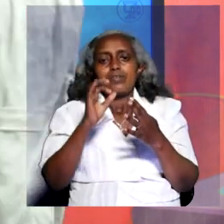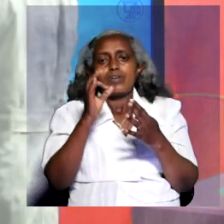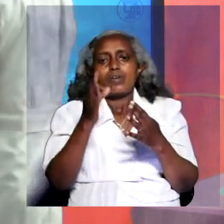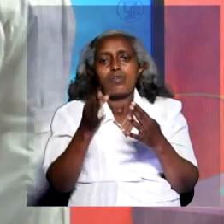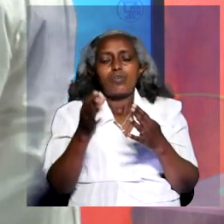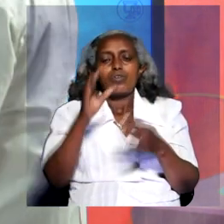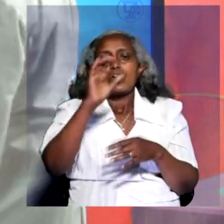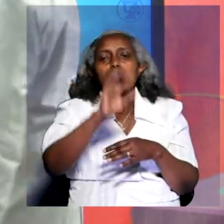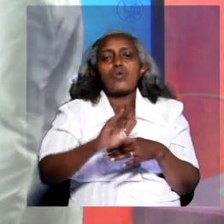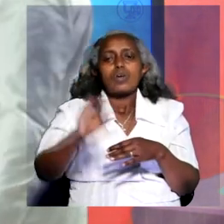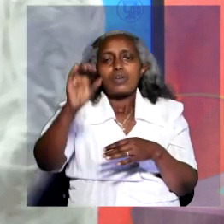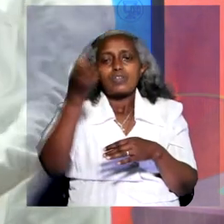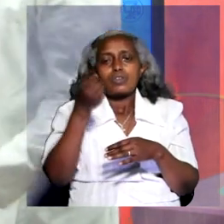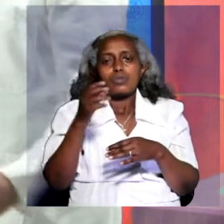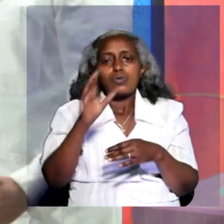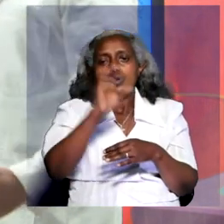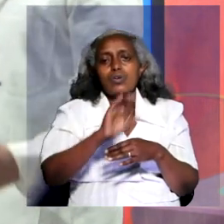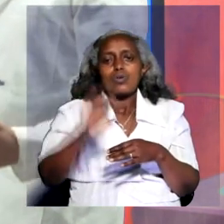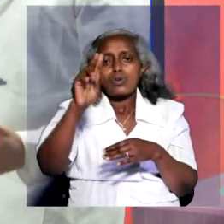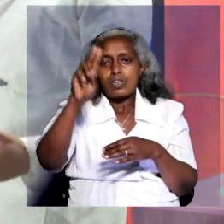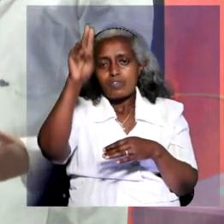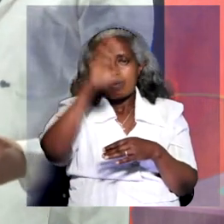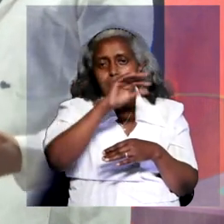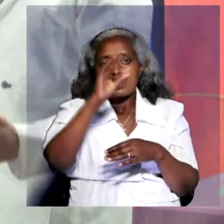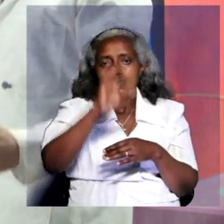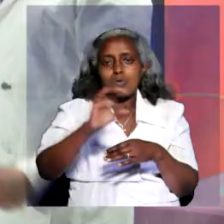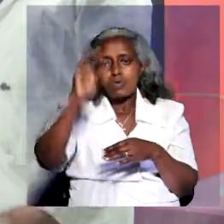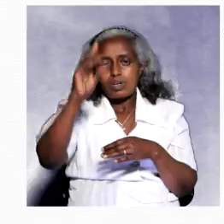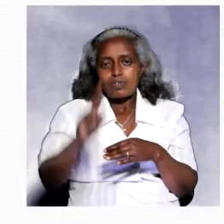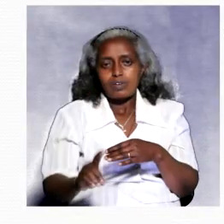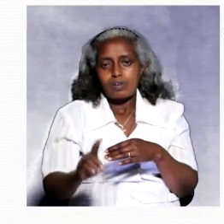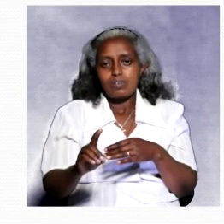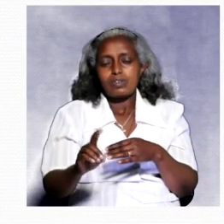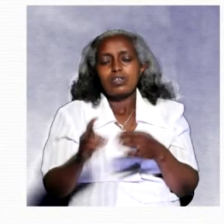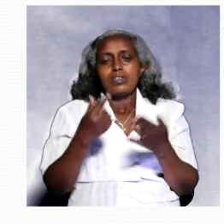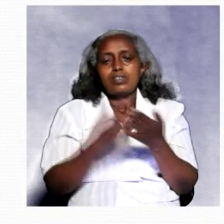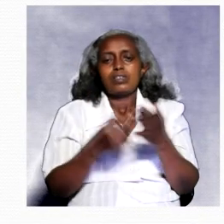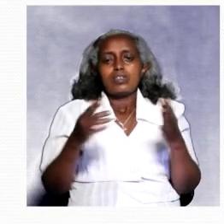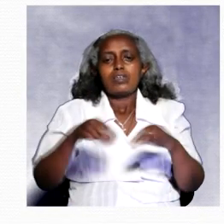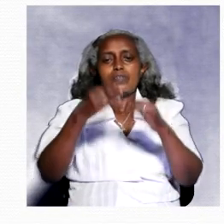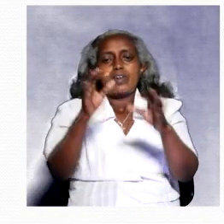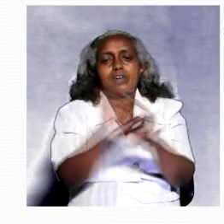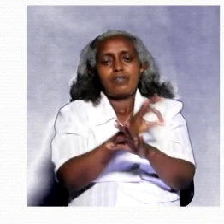of concavity or concave up and concave down of a given function.